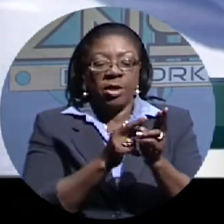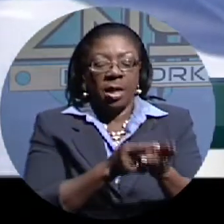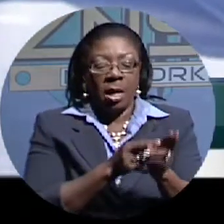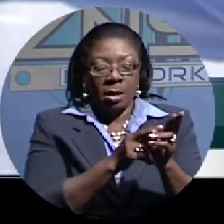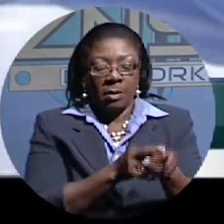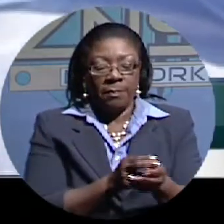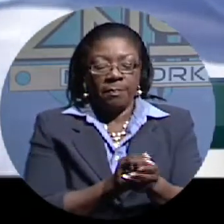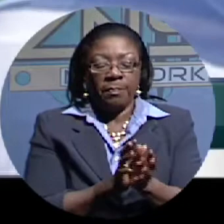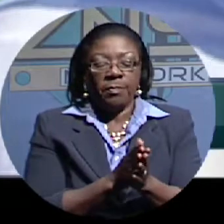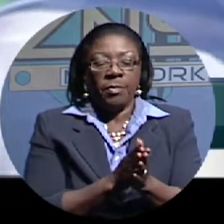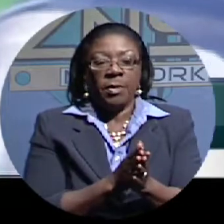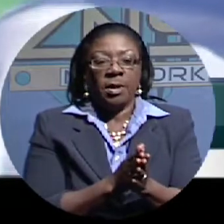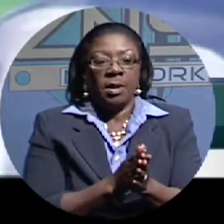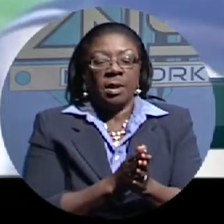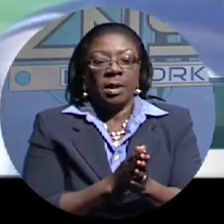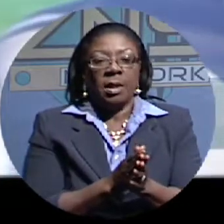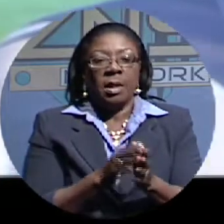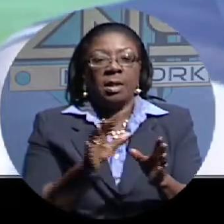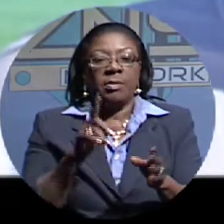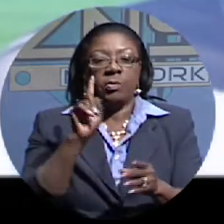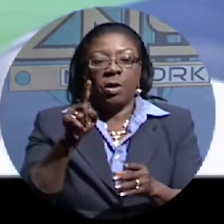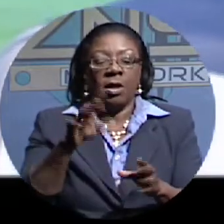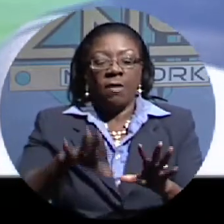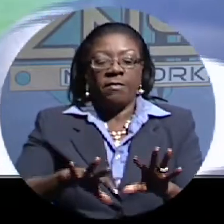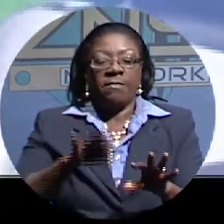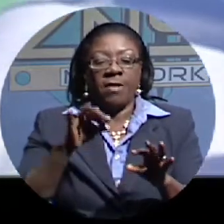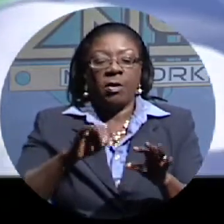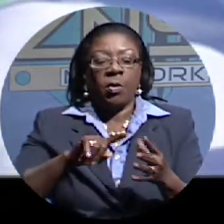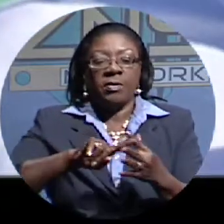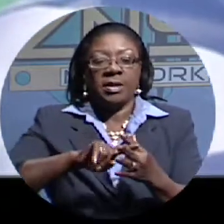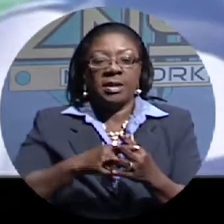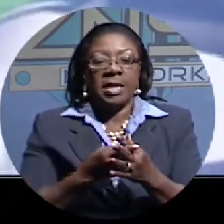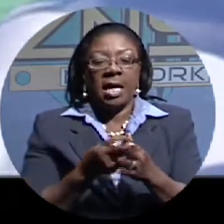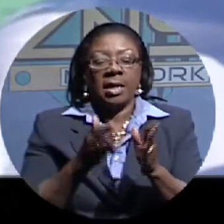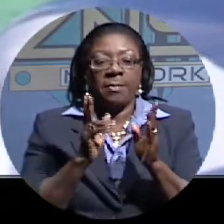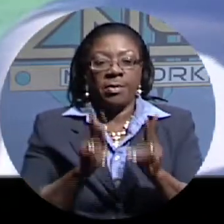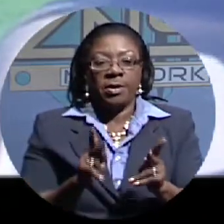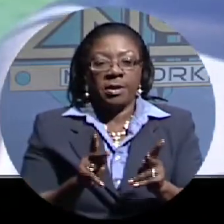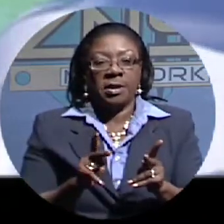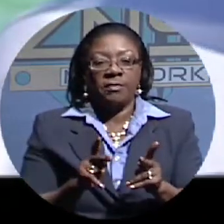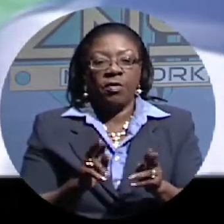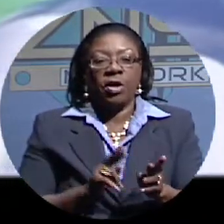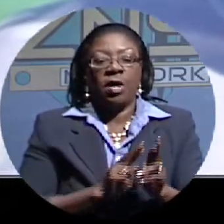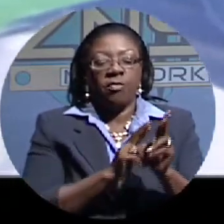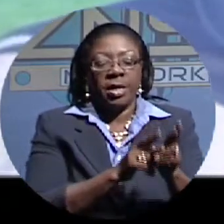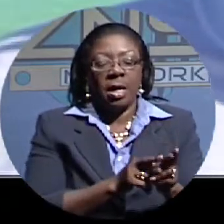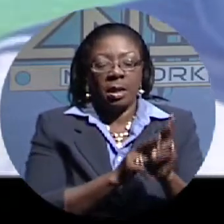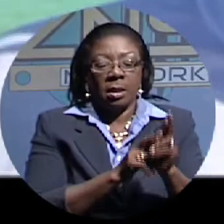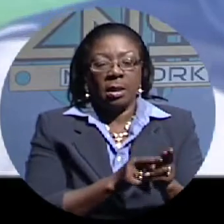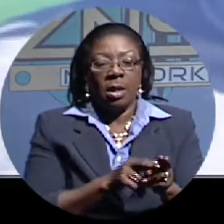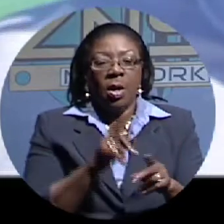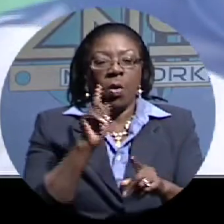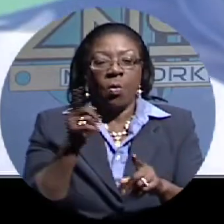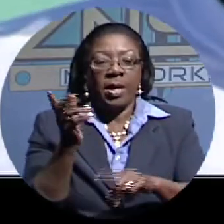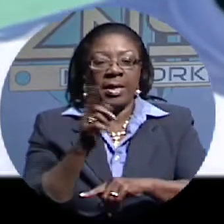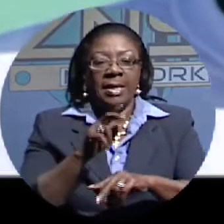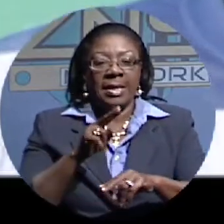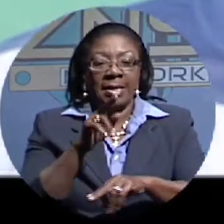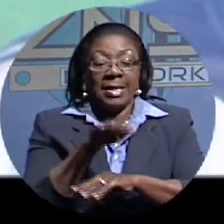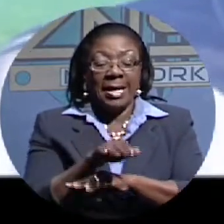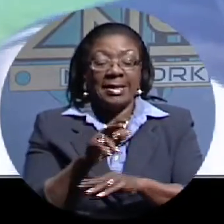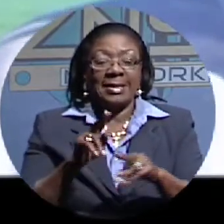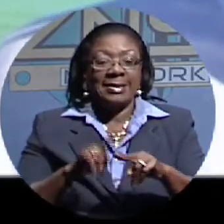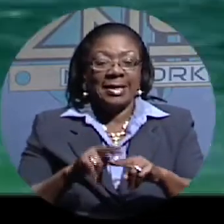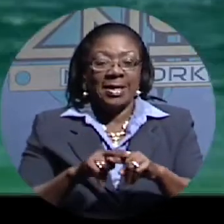Bow was the next one of the founders, and Buzzy. One night we sat down and we decided that we was going to do this. Now we're